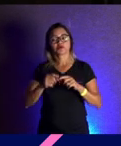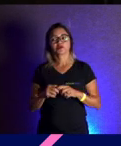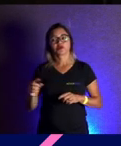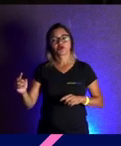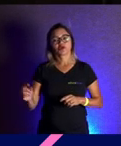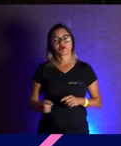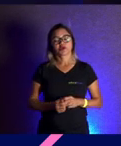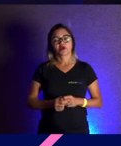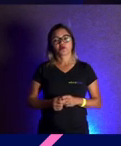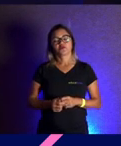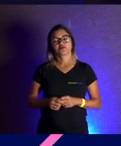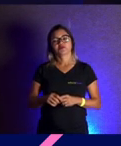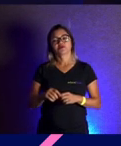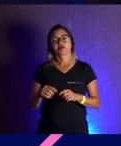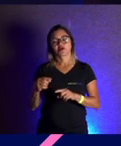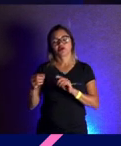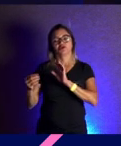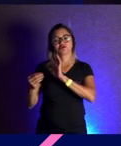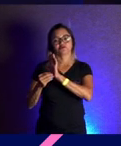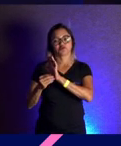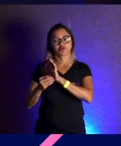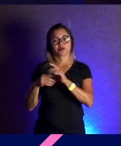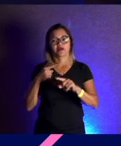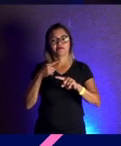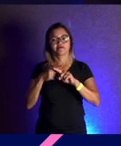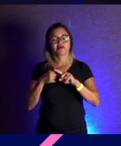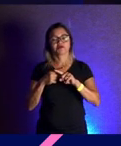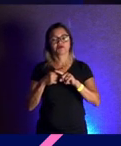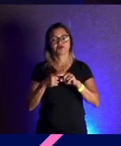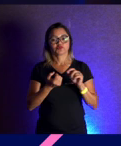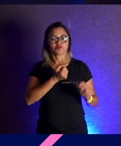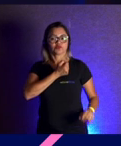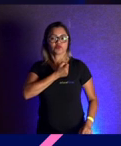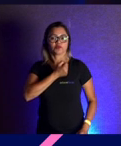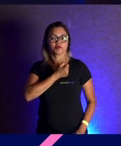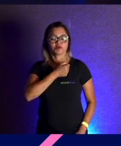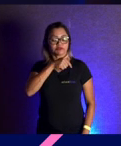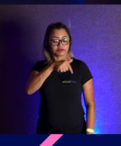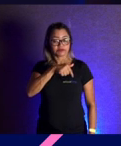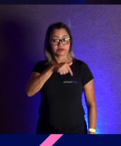get a number of about 7,400 deaths over a period of